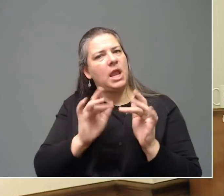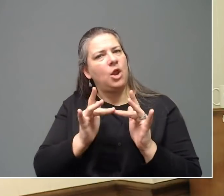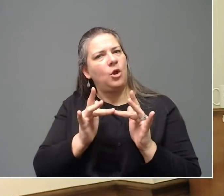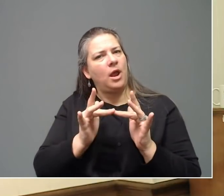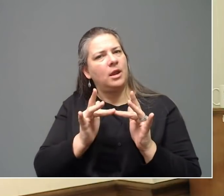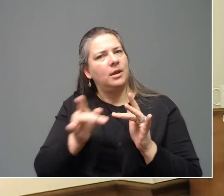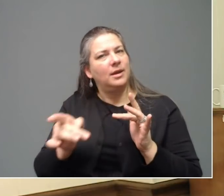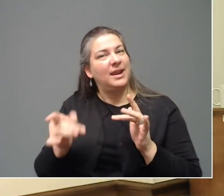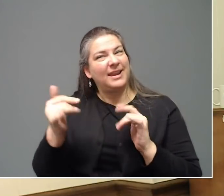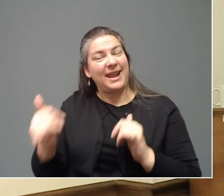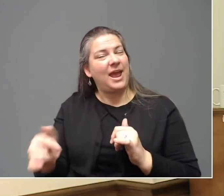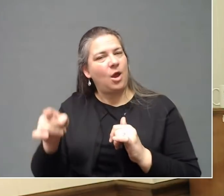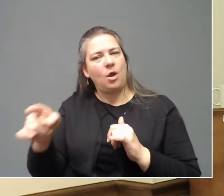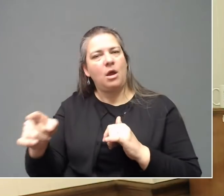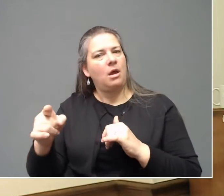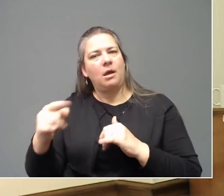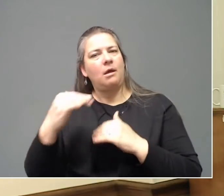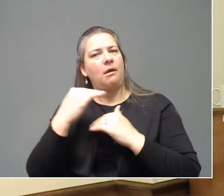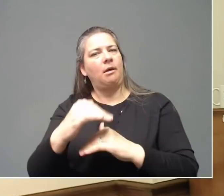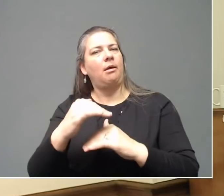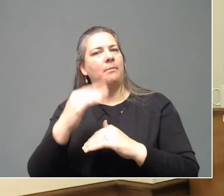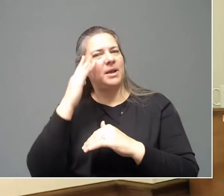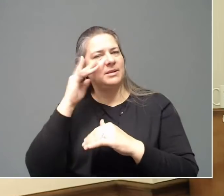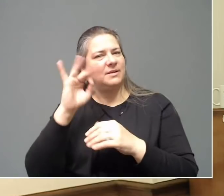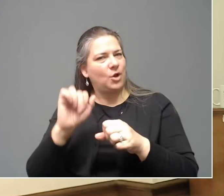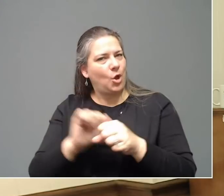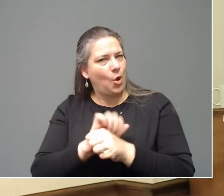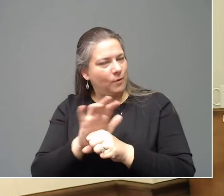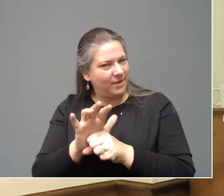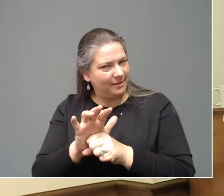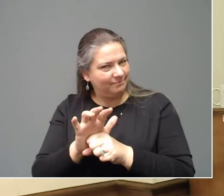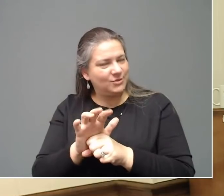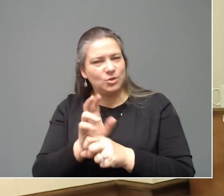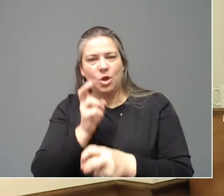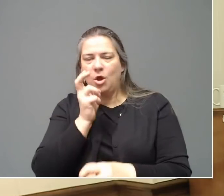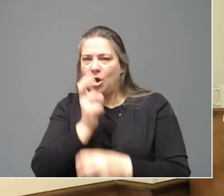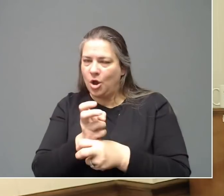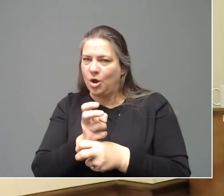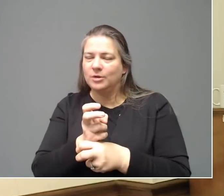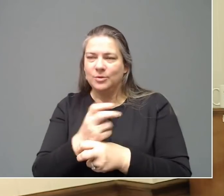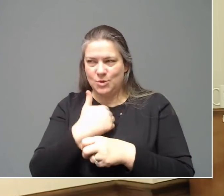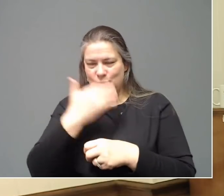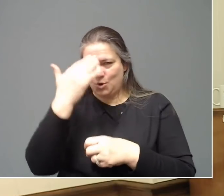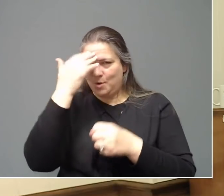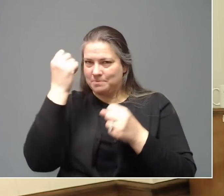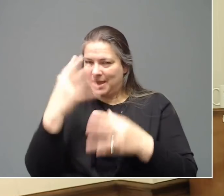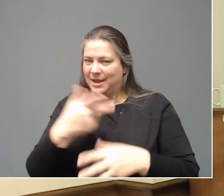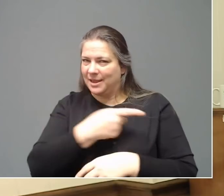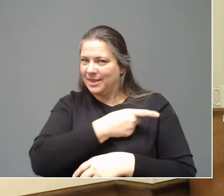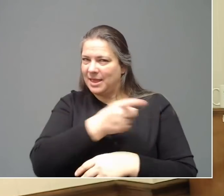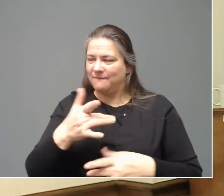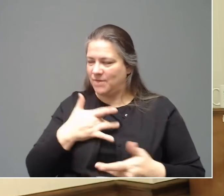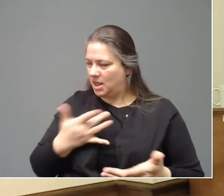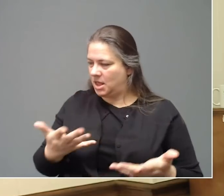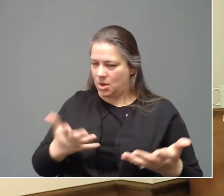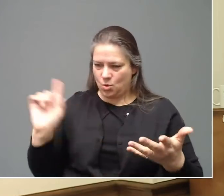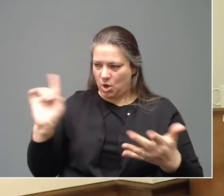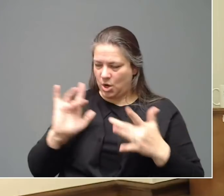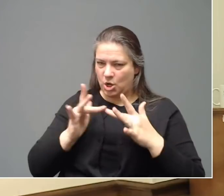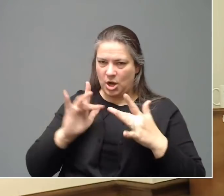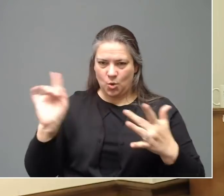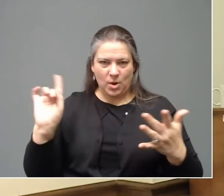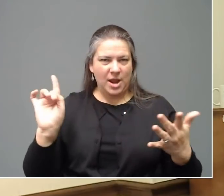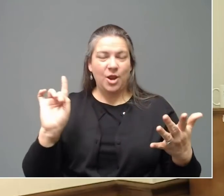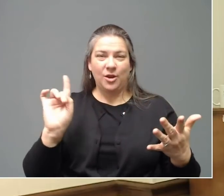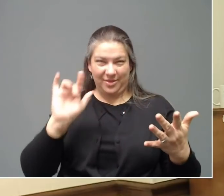restricted because of COVID, which is a very difficult circumstance that we know a lot of claimants find themselves in. That's why a lot of